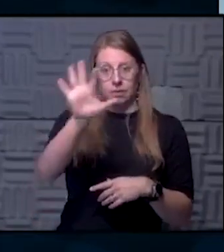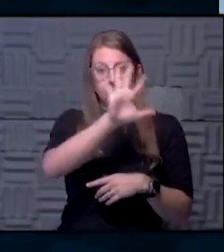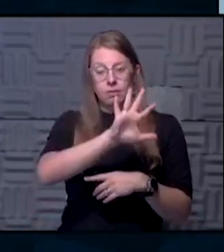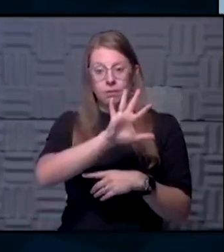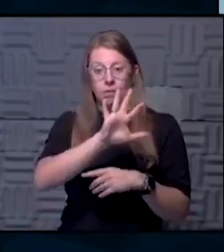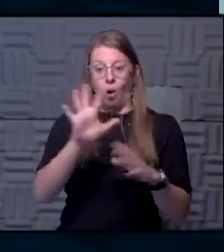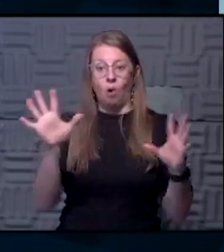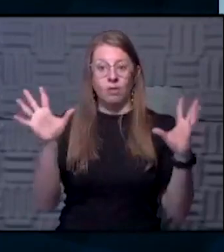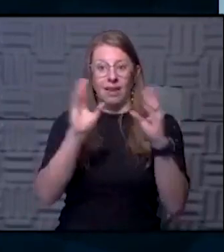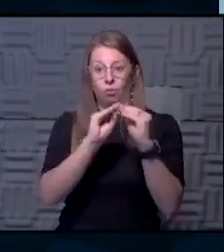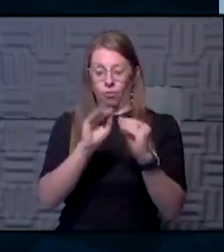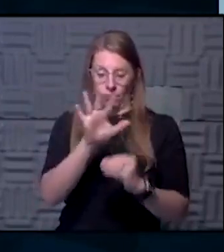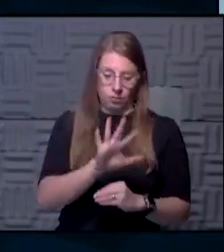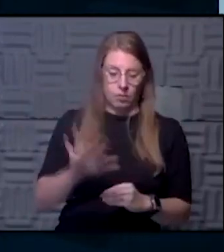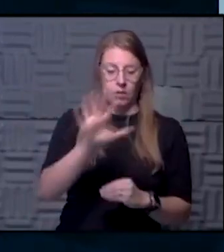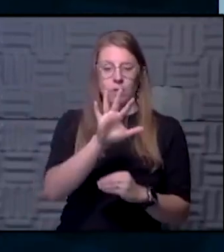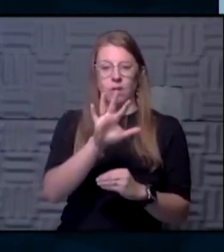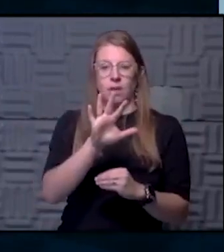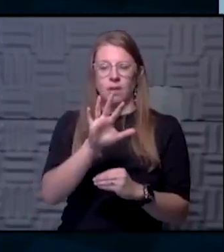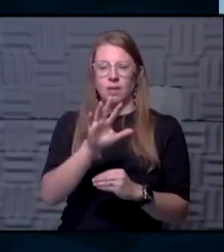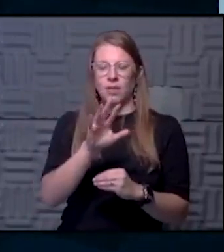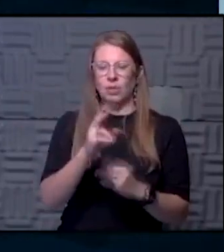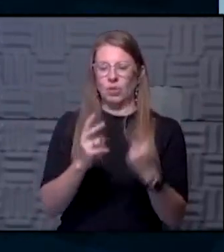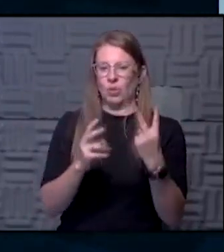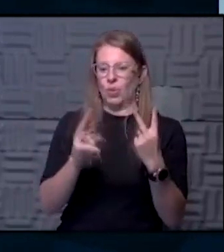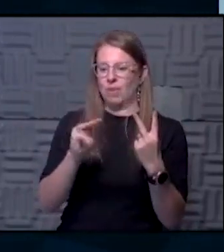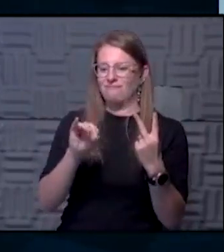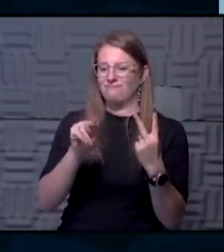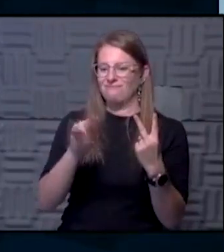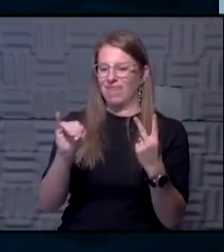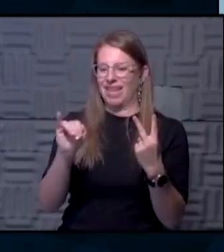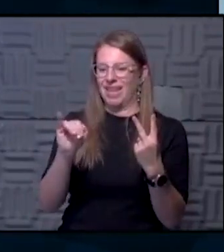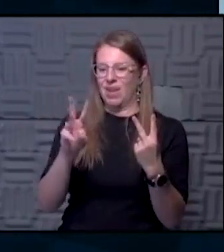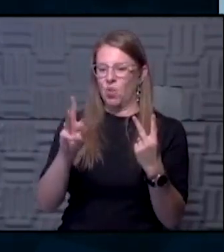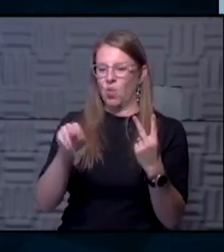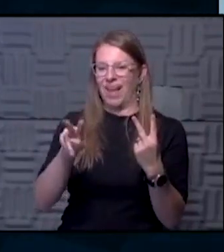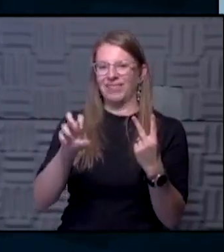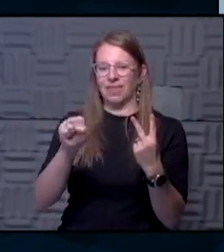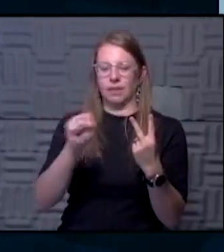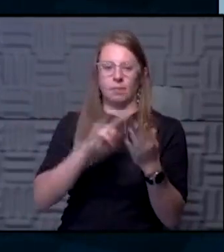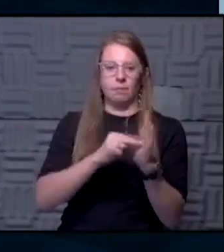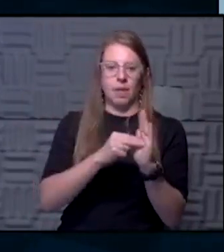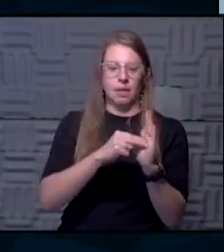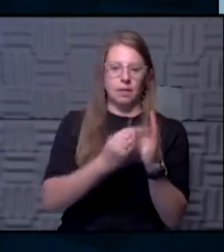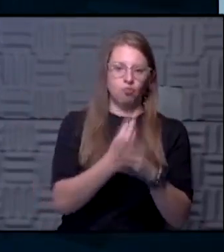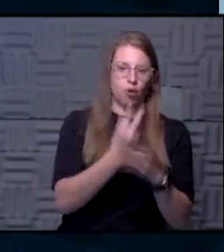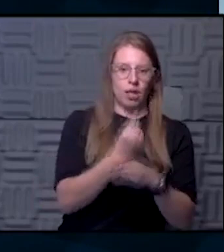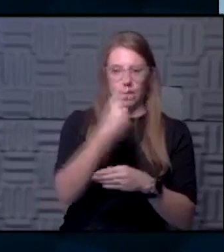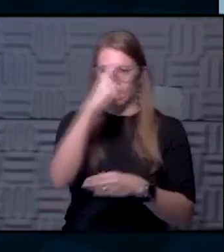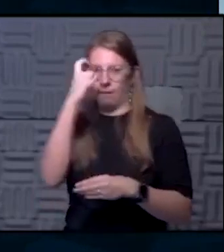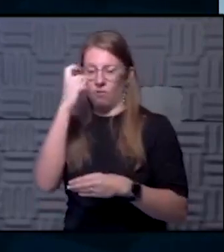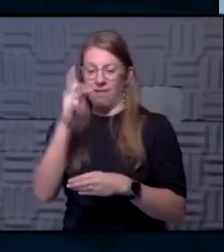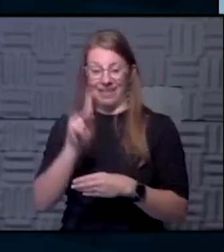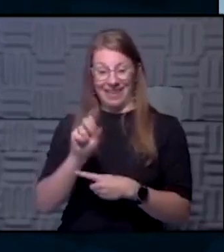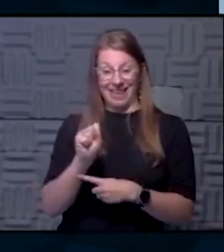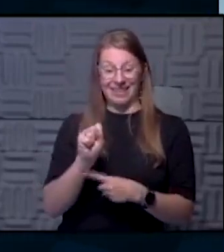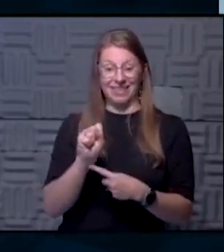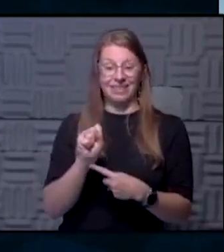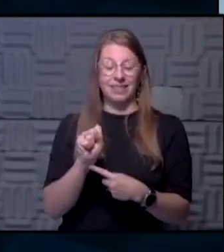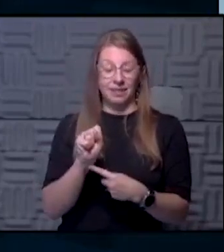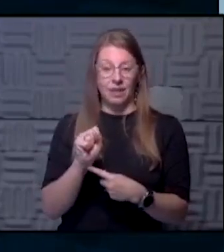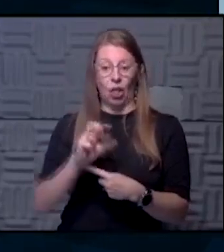two mini waves, one in the spring, one in the summer. Here in Kansas, we actually kind of had a